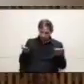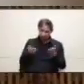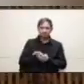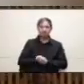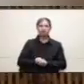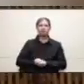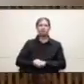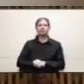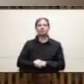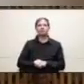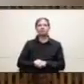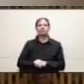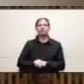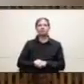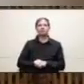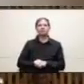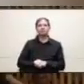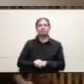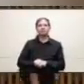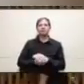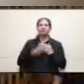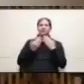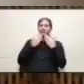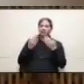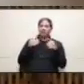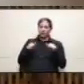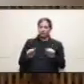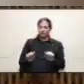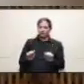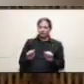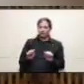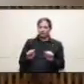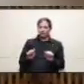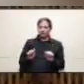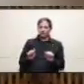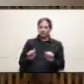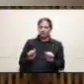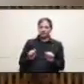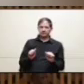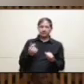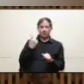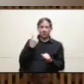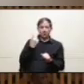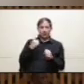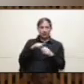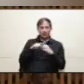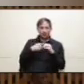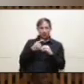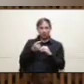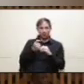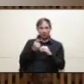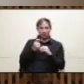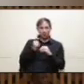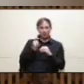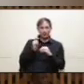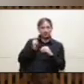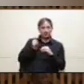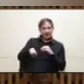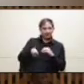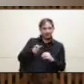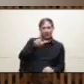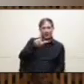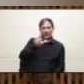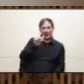Mayor. Thank you, Chair. The one for the unspent, it was for the laboratory grant,